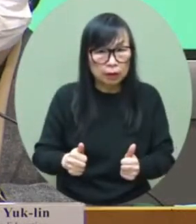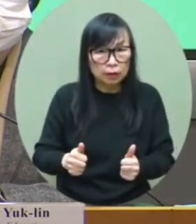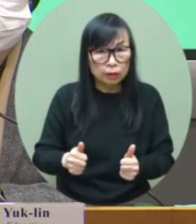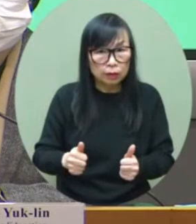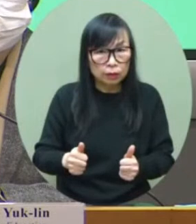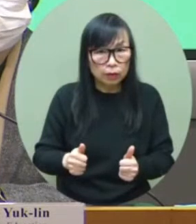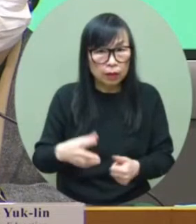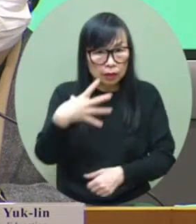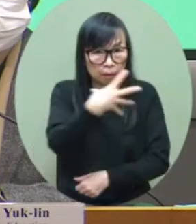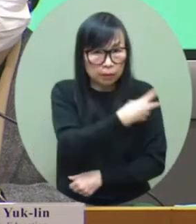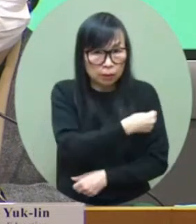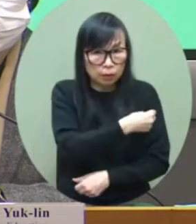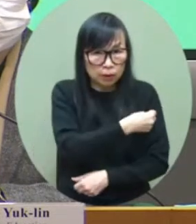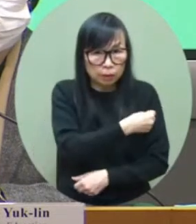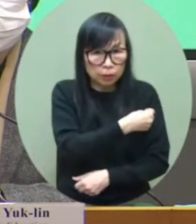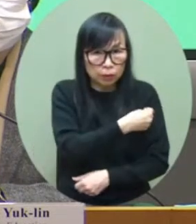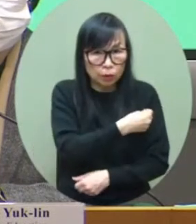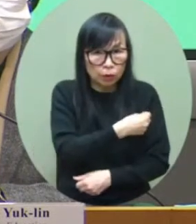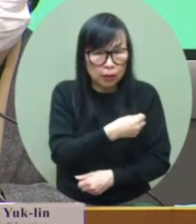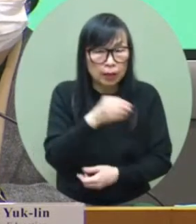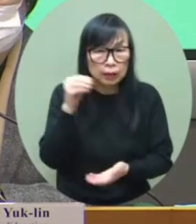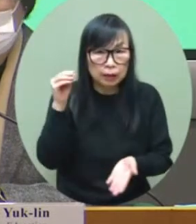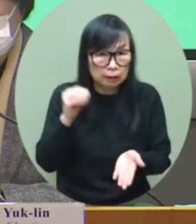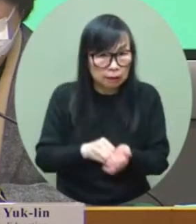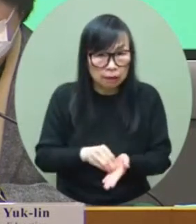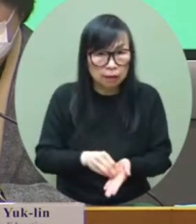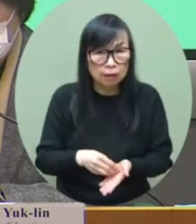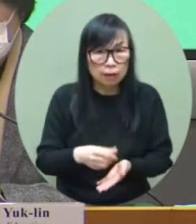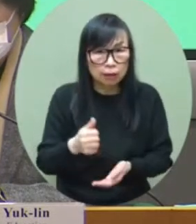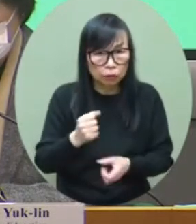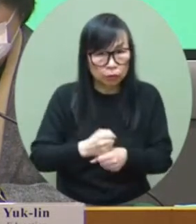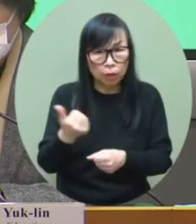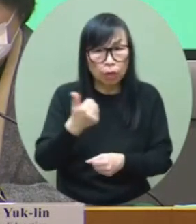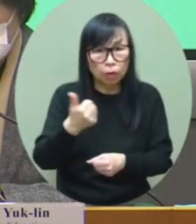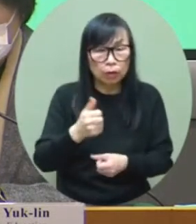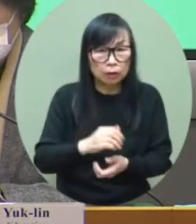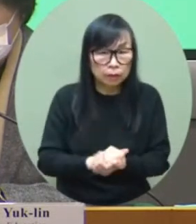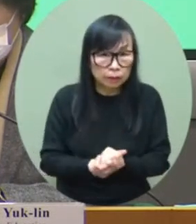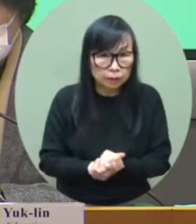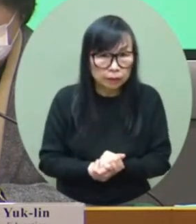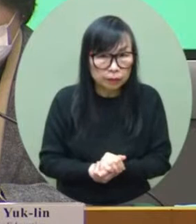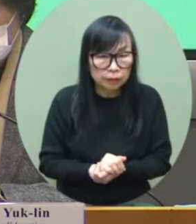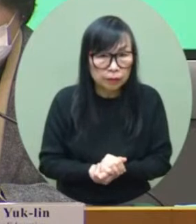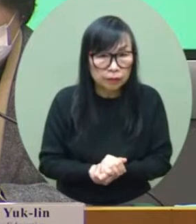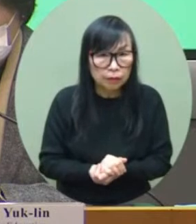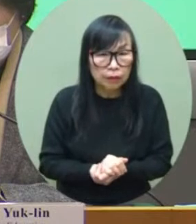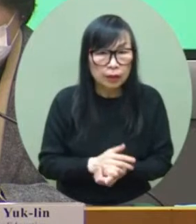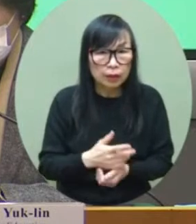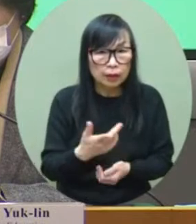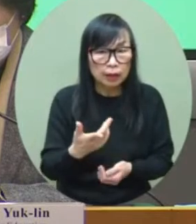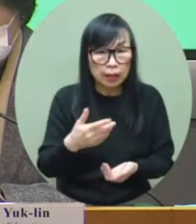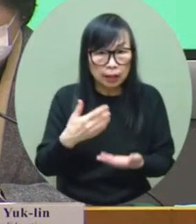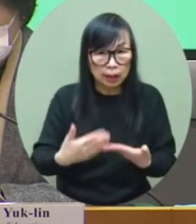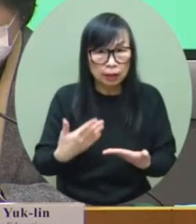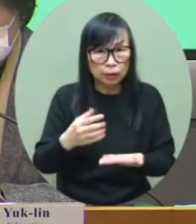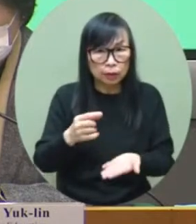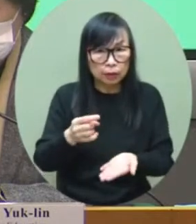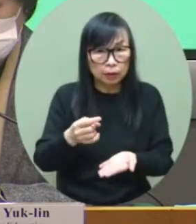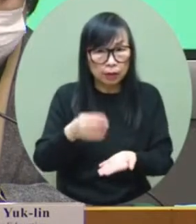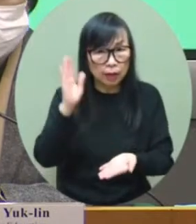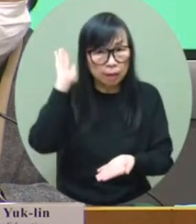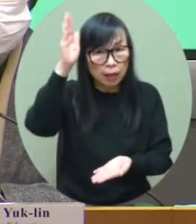return to normalcy now after all these years. Vaccination is made a significant